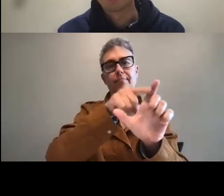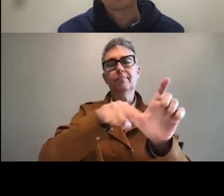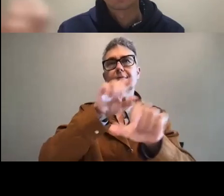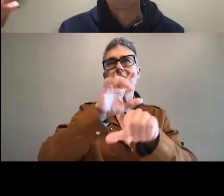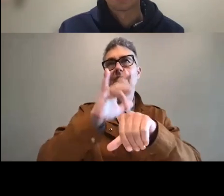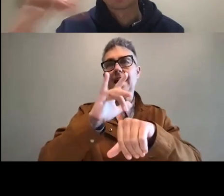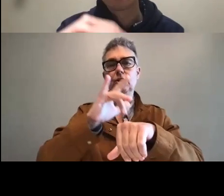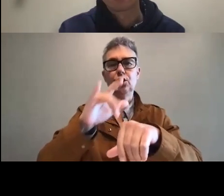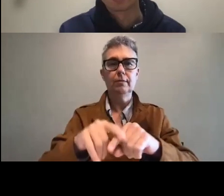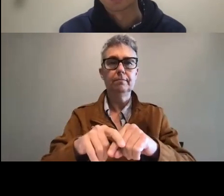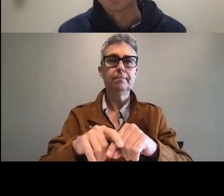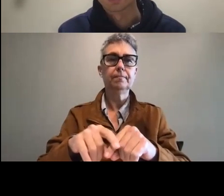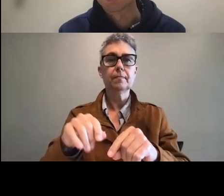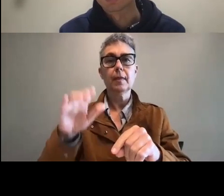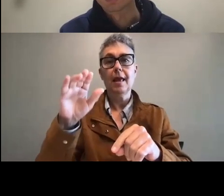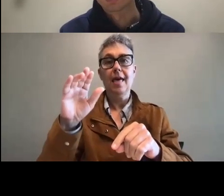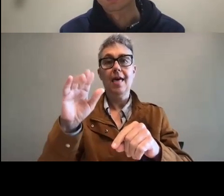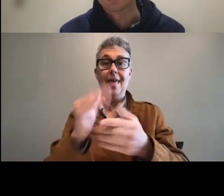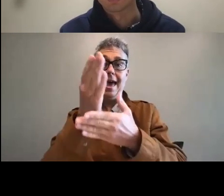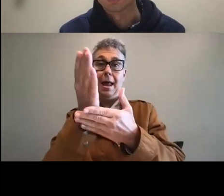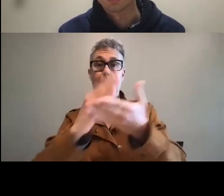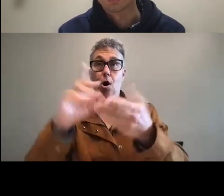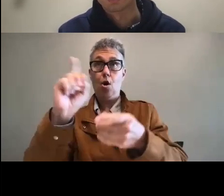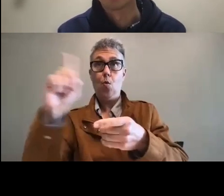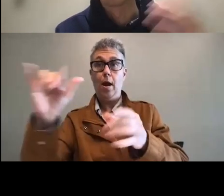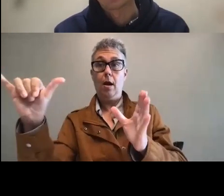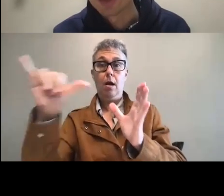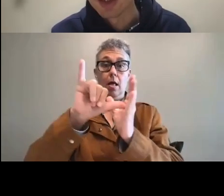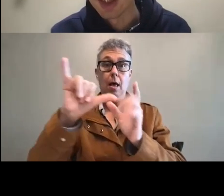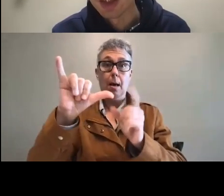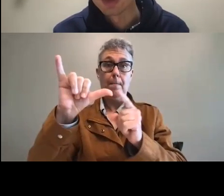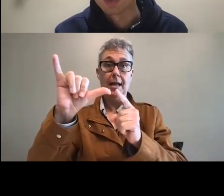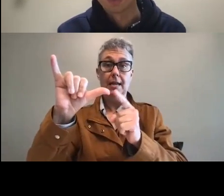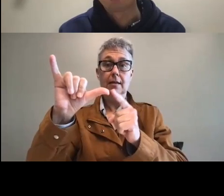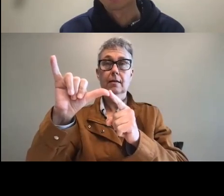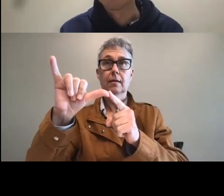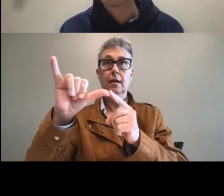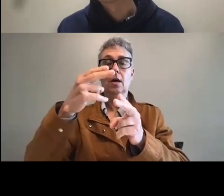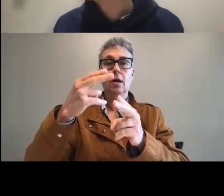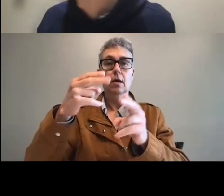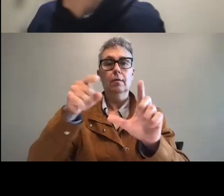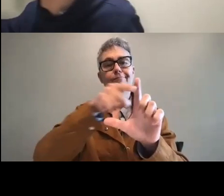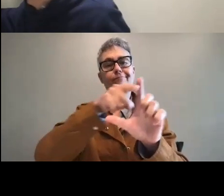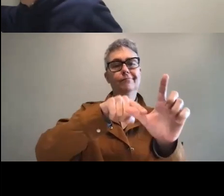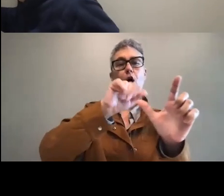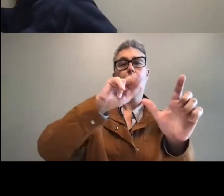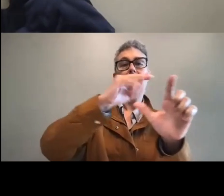The part that binds to the antibody is called, on the antigen side, is called epitope, which